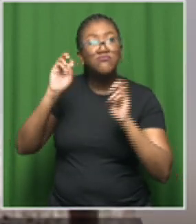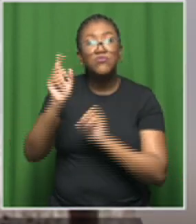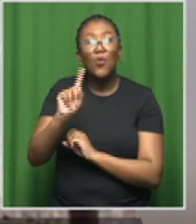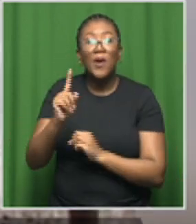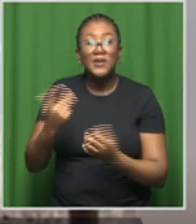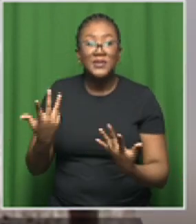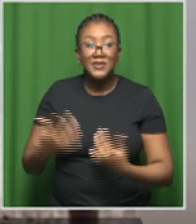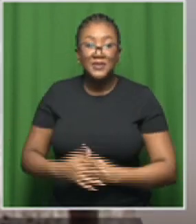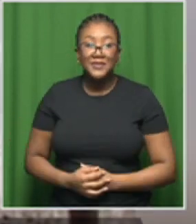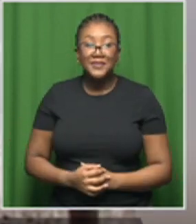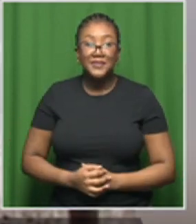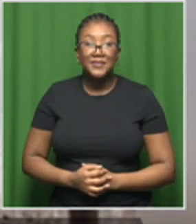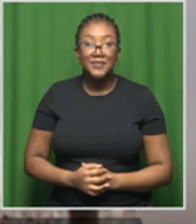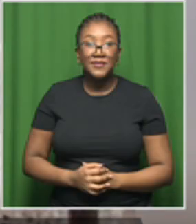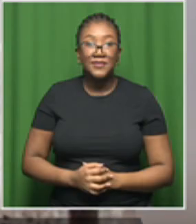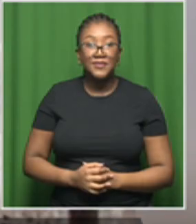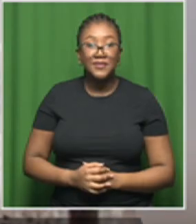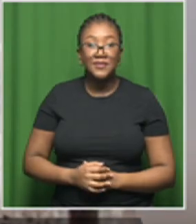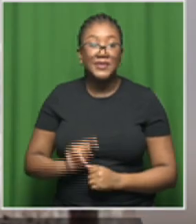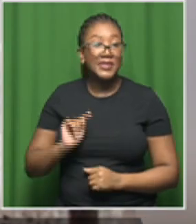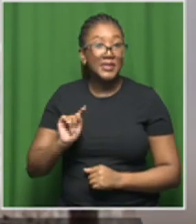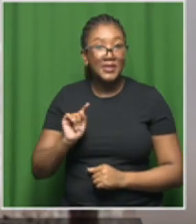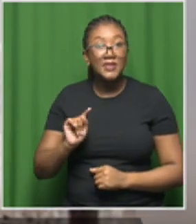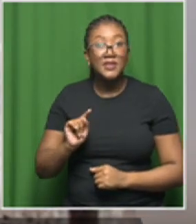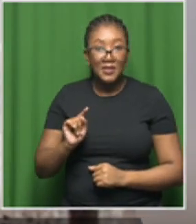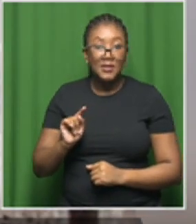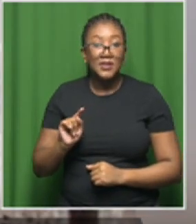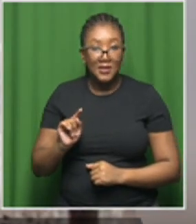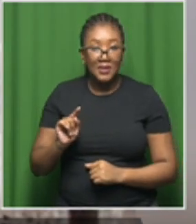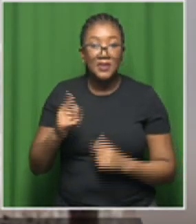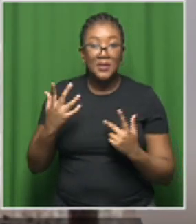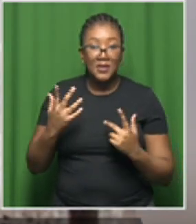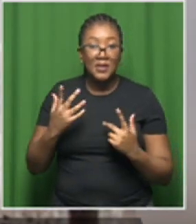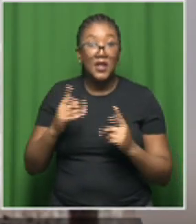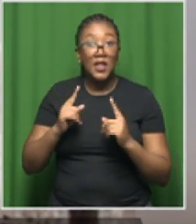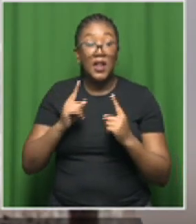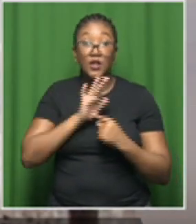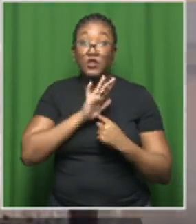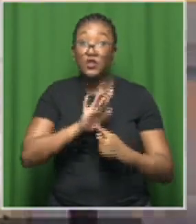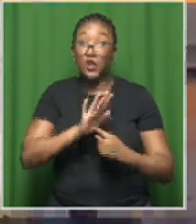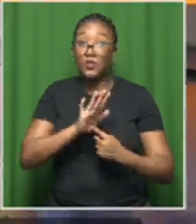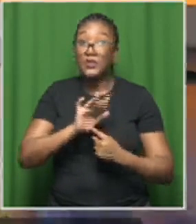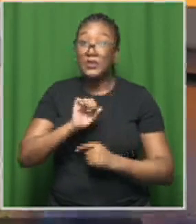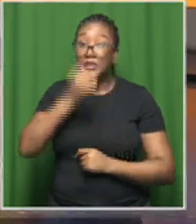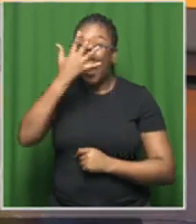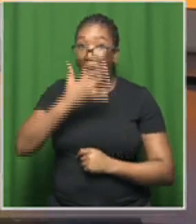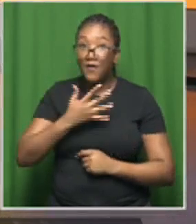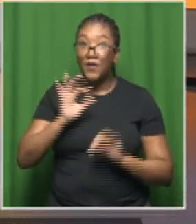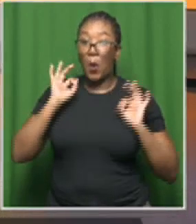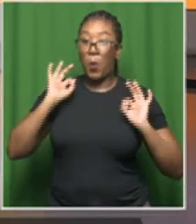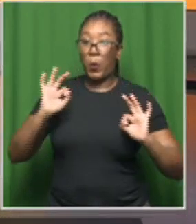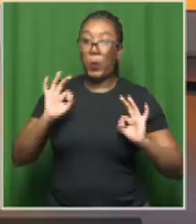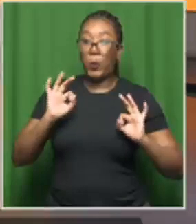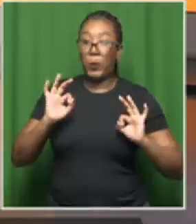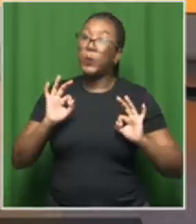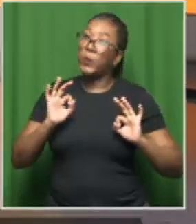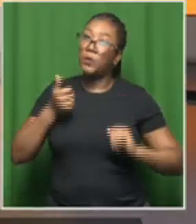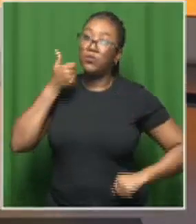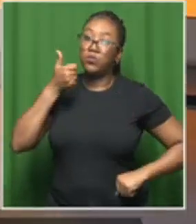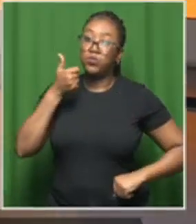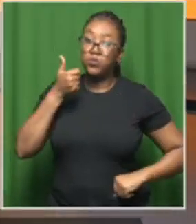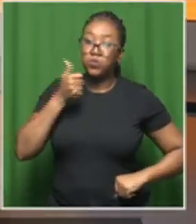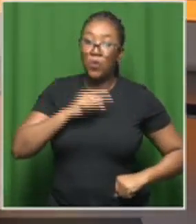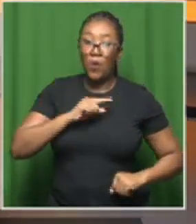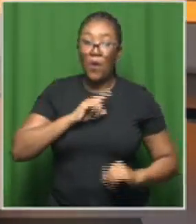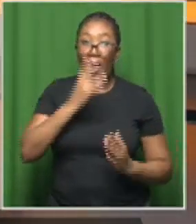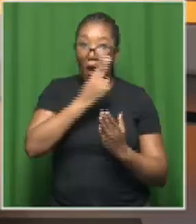said? So I think it's important that firstly, it profiles Africa in a different light. I think art is a very powerful medium